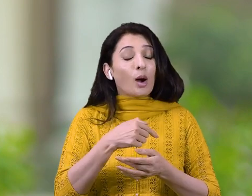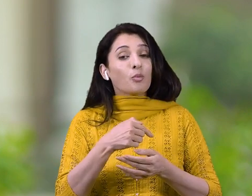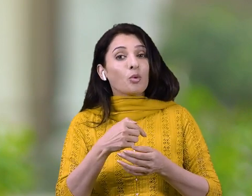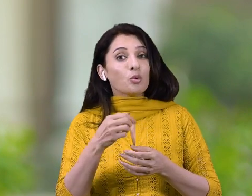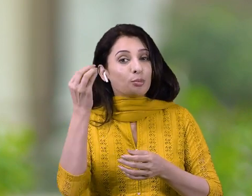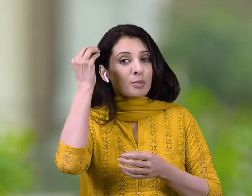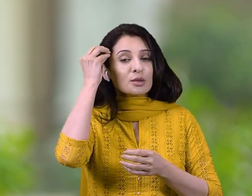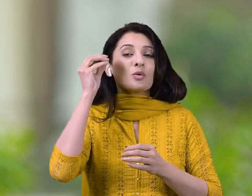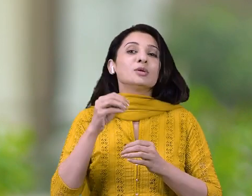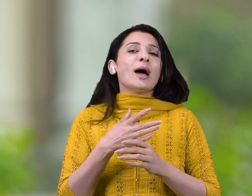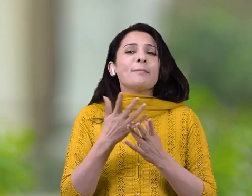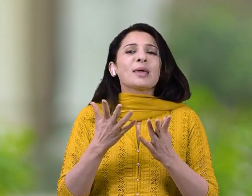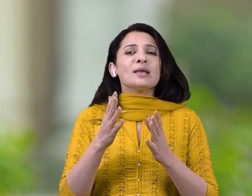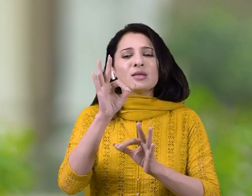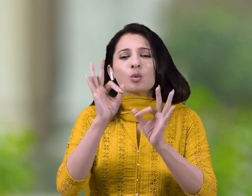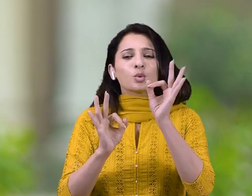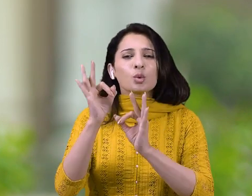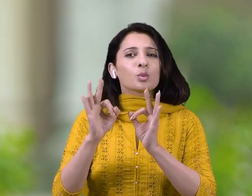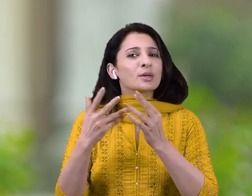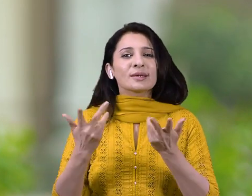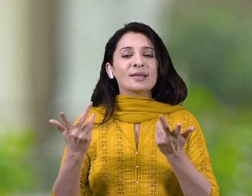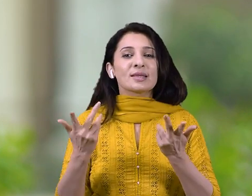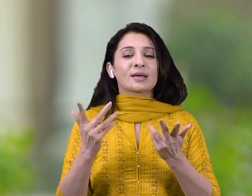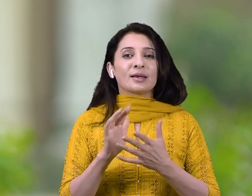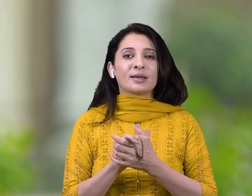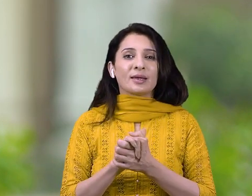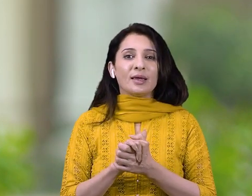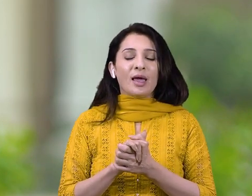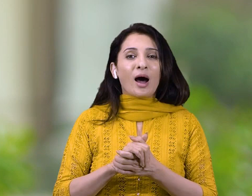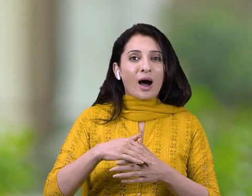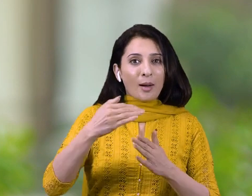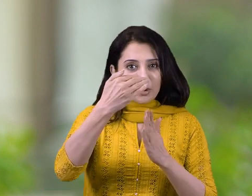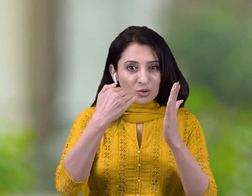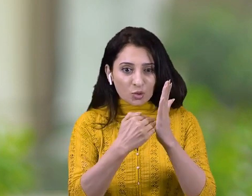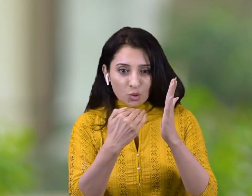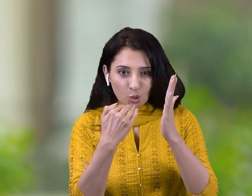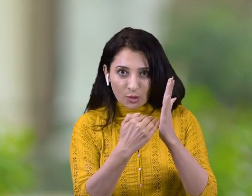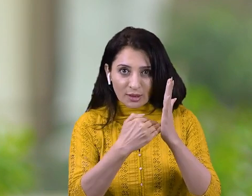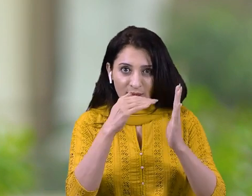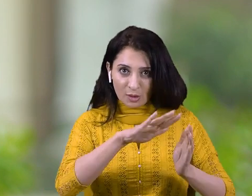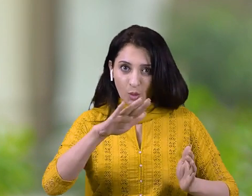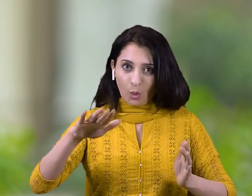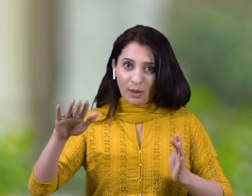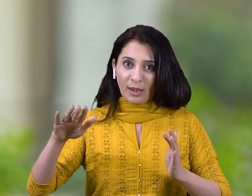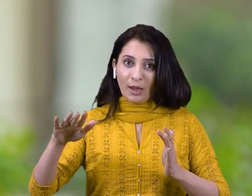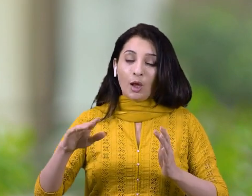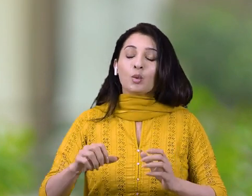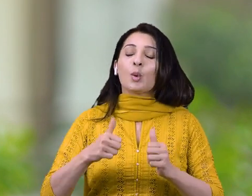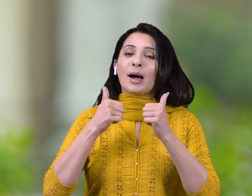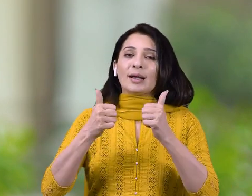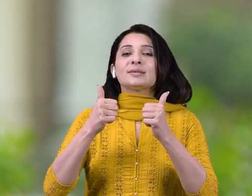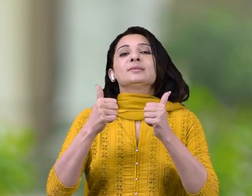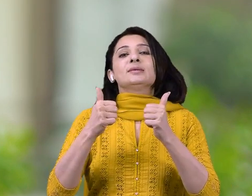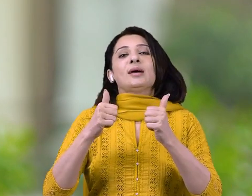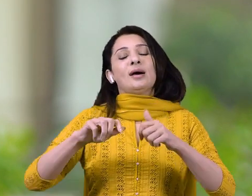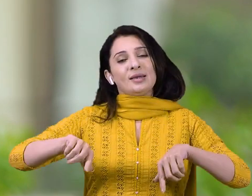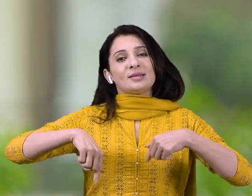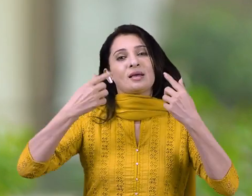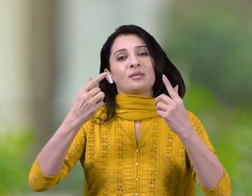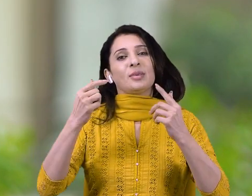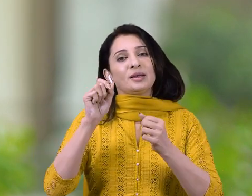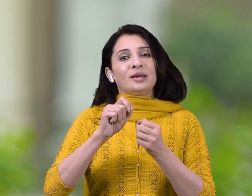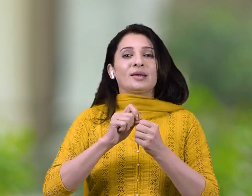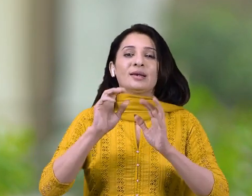they can deal with their issues. That you're someone that your juniors can look up to. Having those qualities essentially makes our students